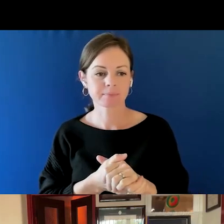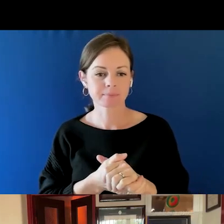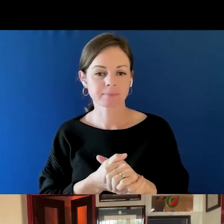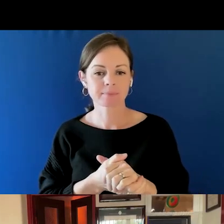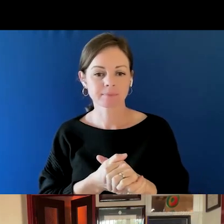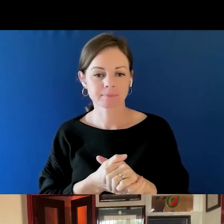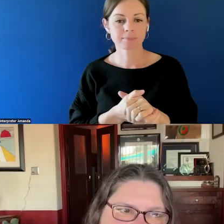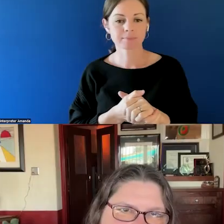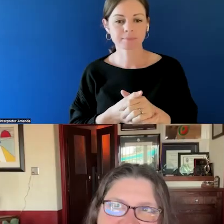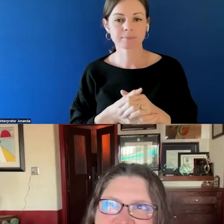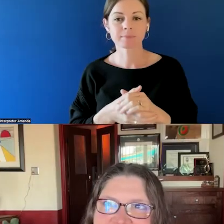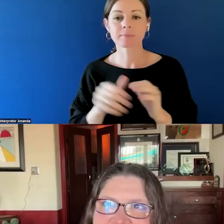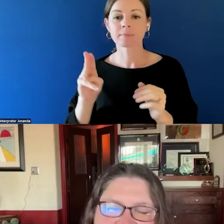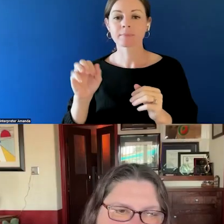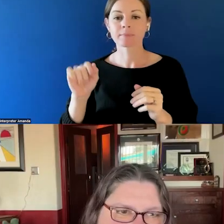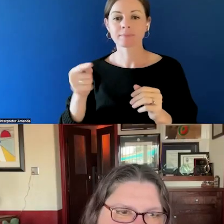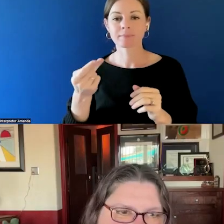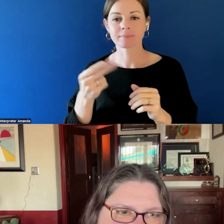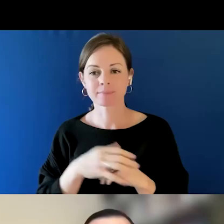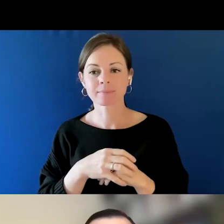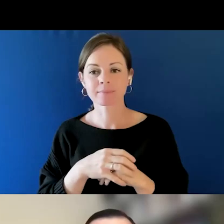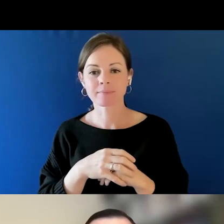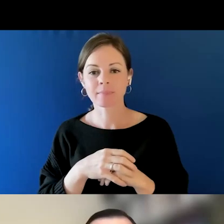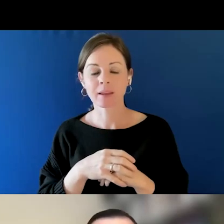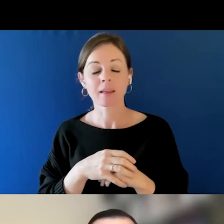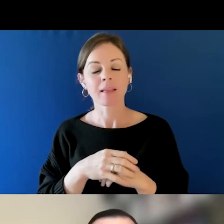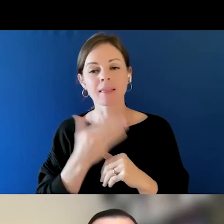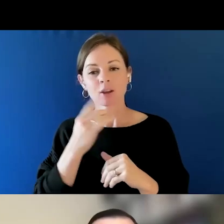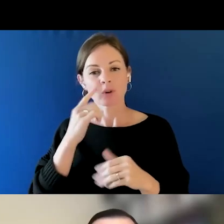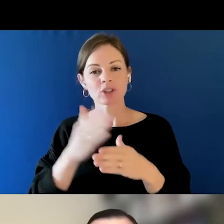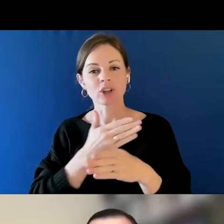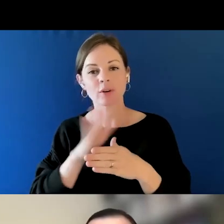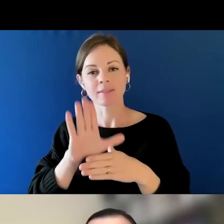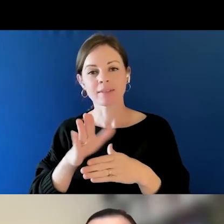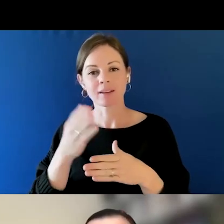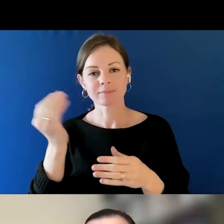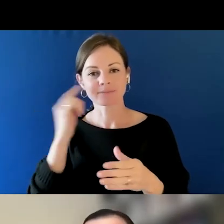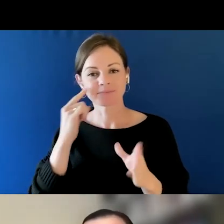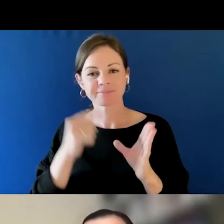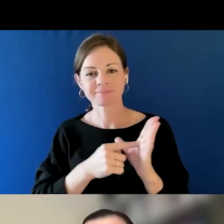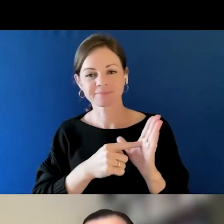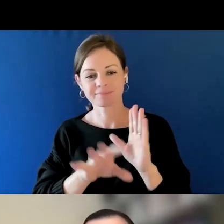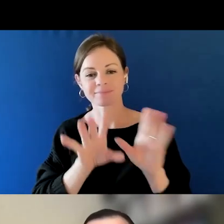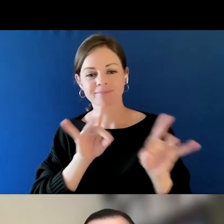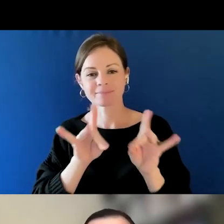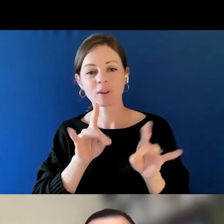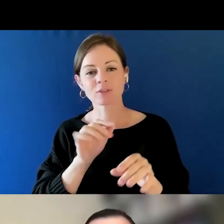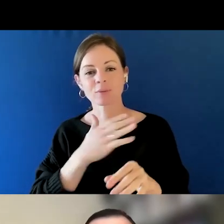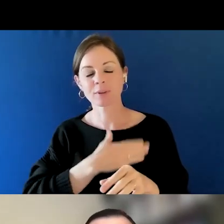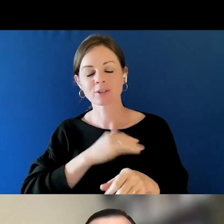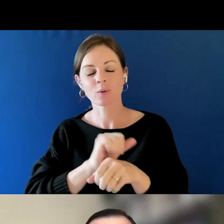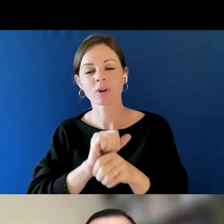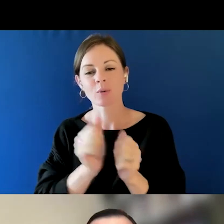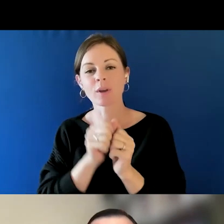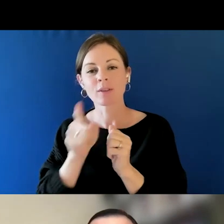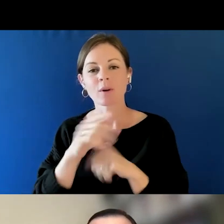Thank you, Margie. Really appreciate your sharing those findings. It was a pleasure working on that study with you and the Arizona team.